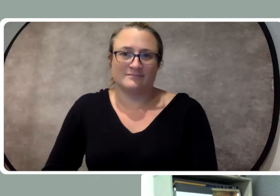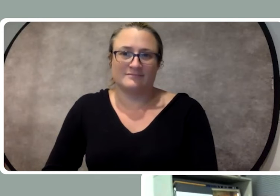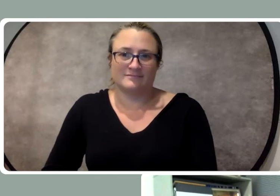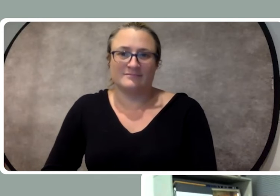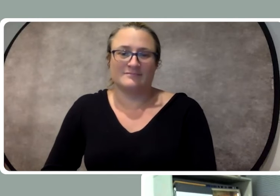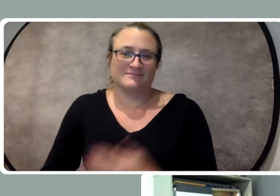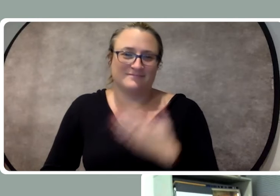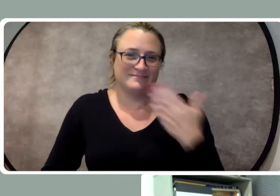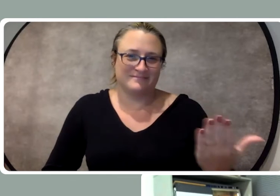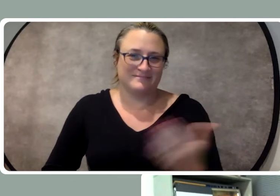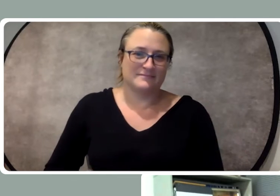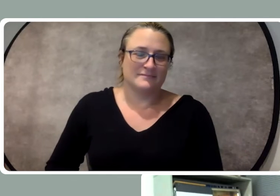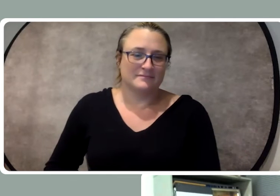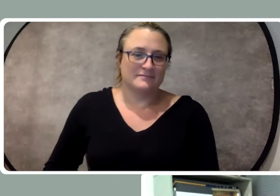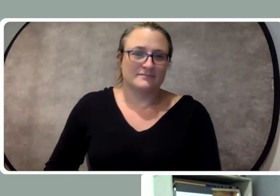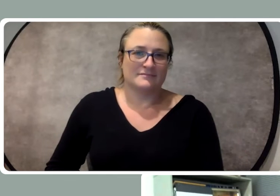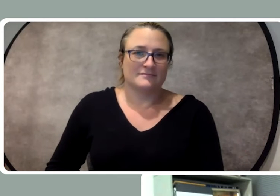Great, thank you.